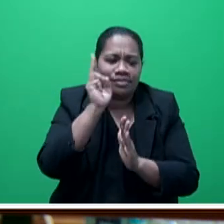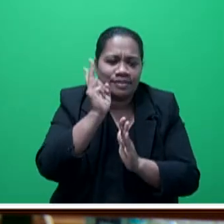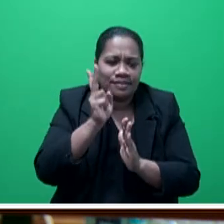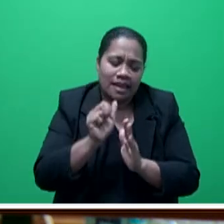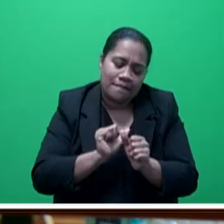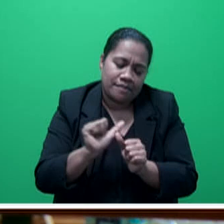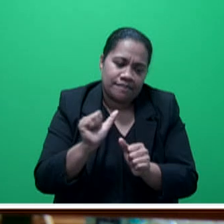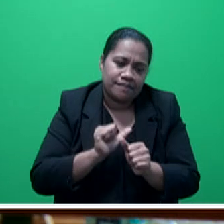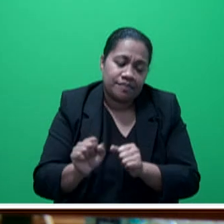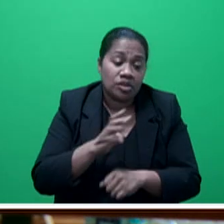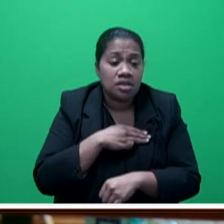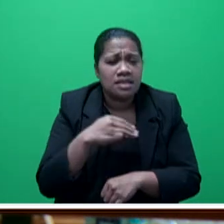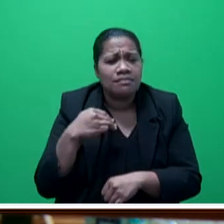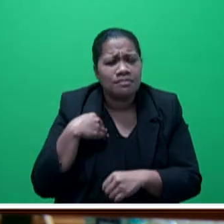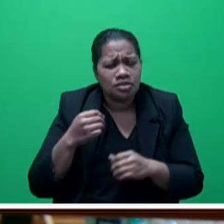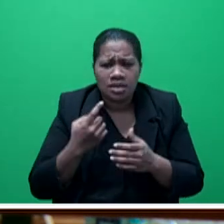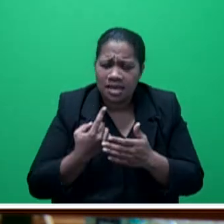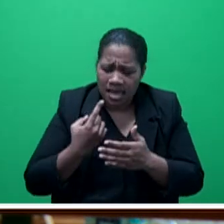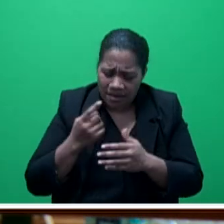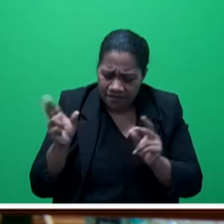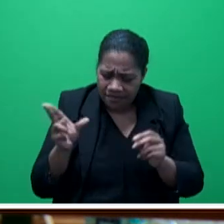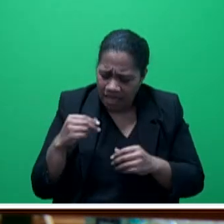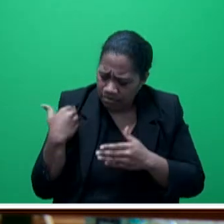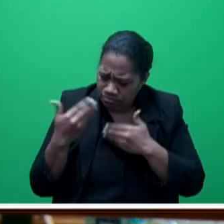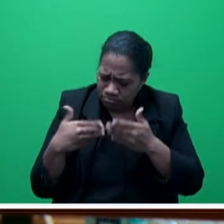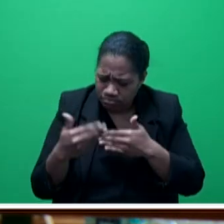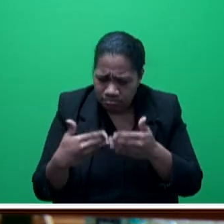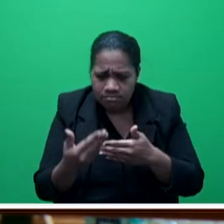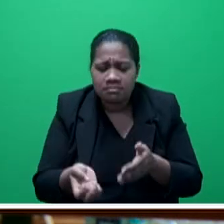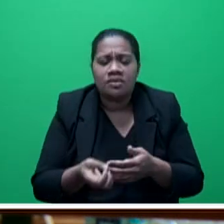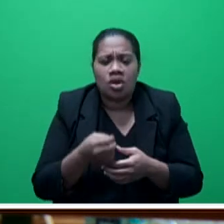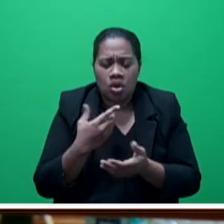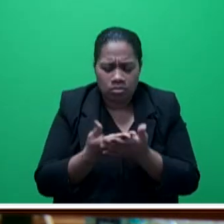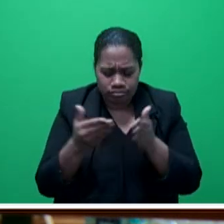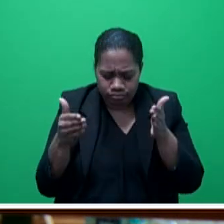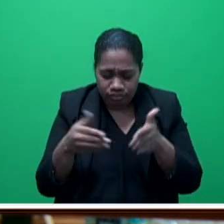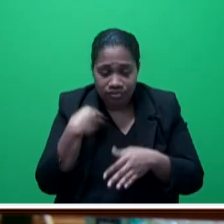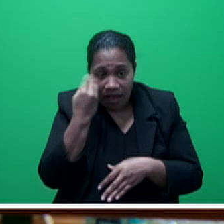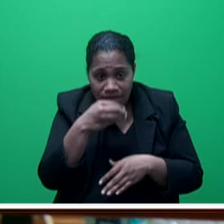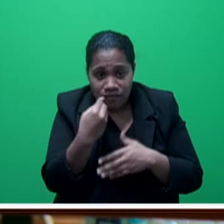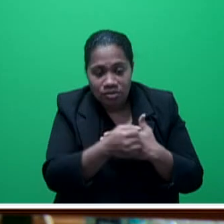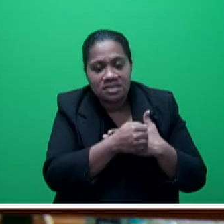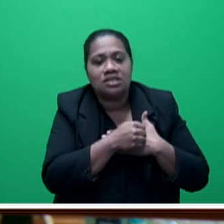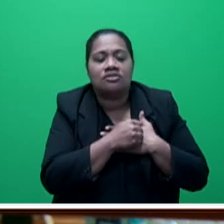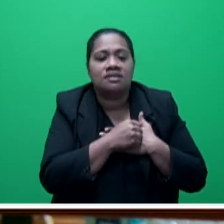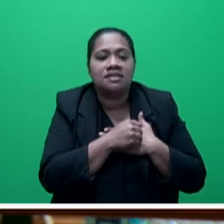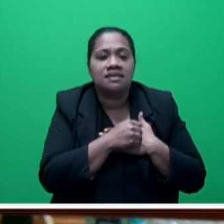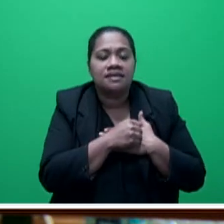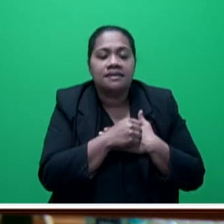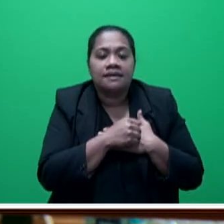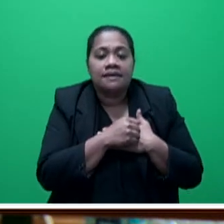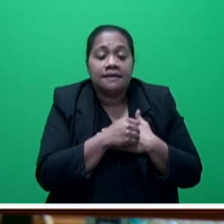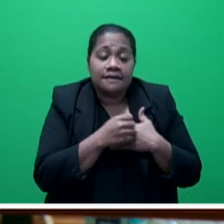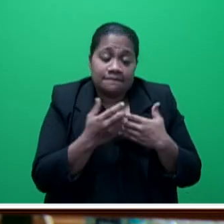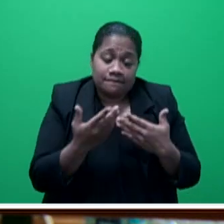undertaken several initiatives to cushion the effect of the pandemic on food security. It is doing all it can to